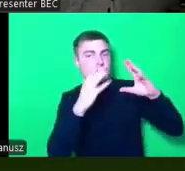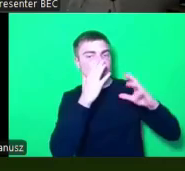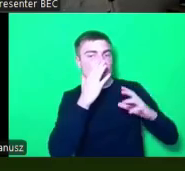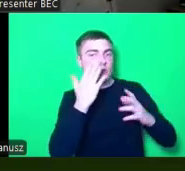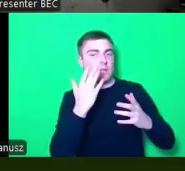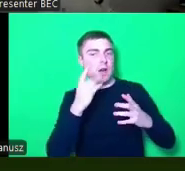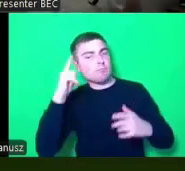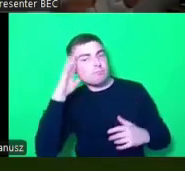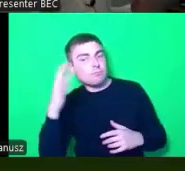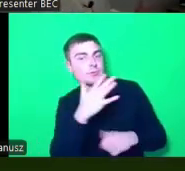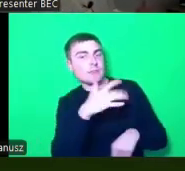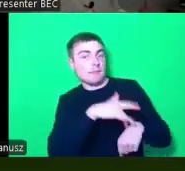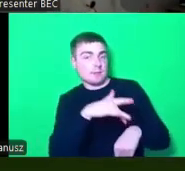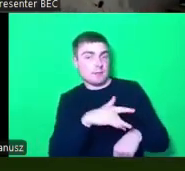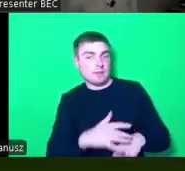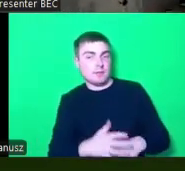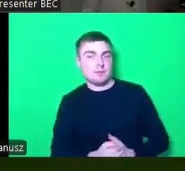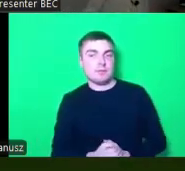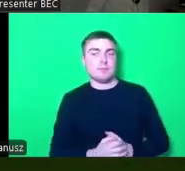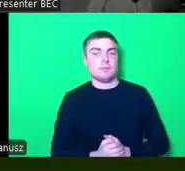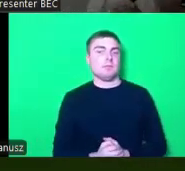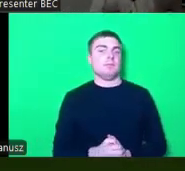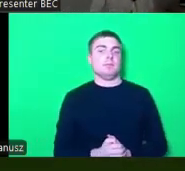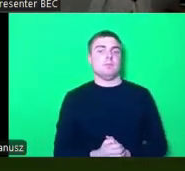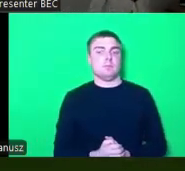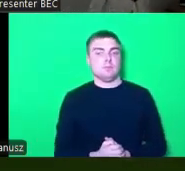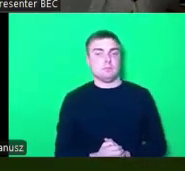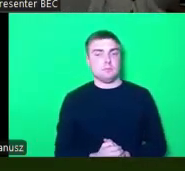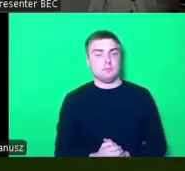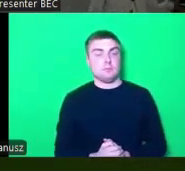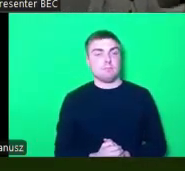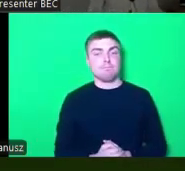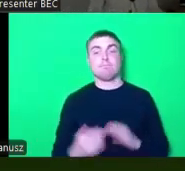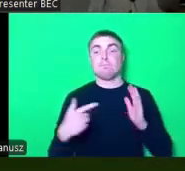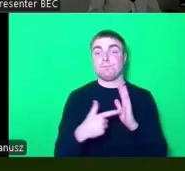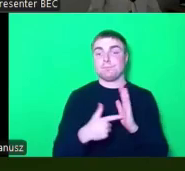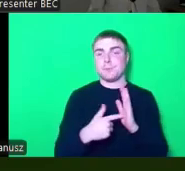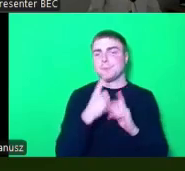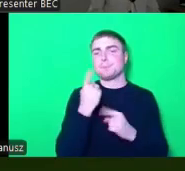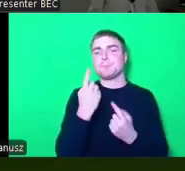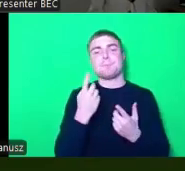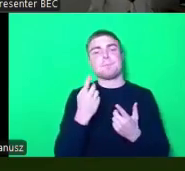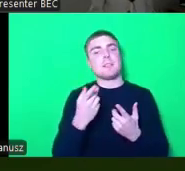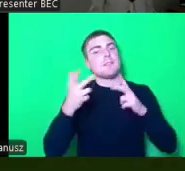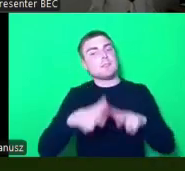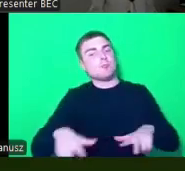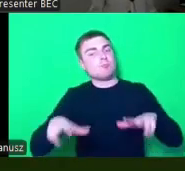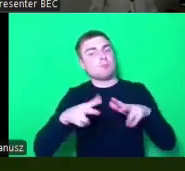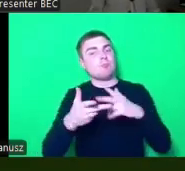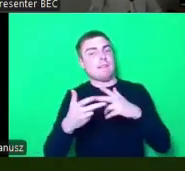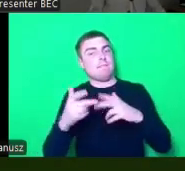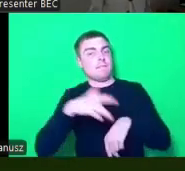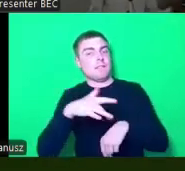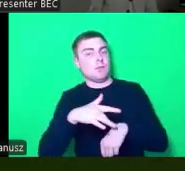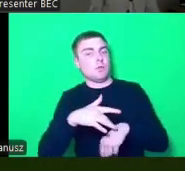And there's, let's say, families of effects. There's effects on productivity, effects